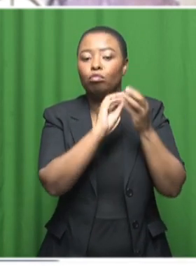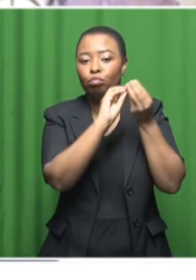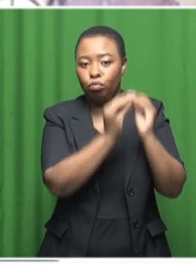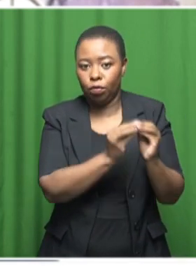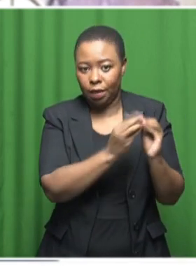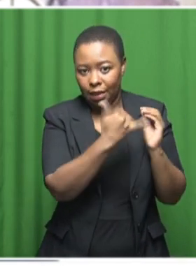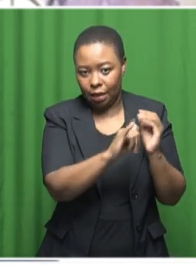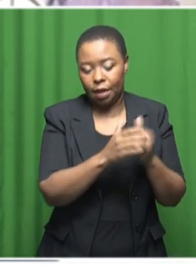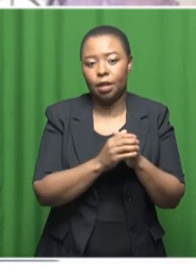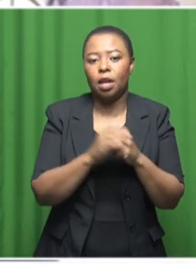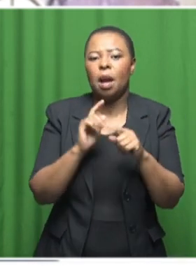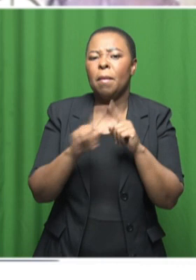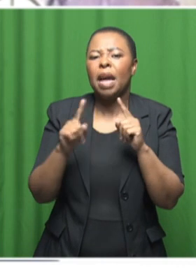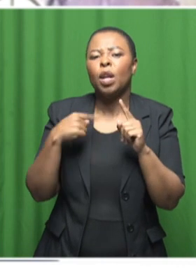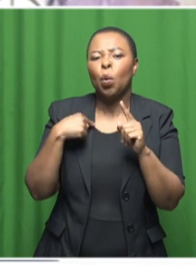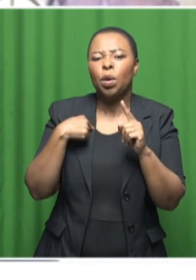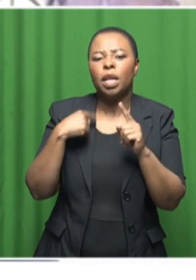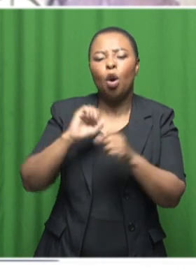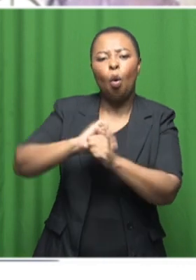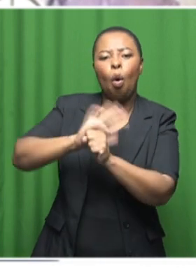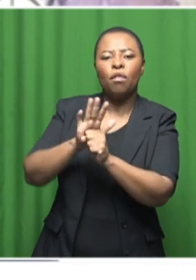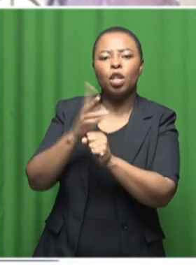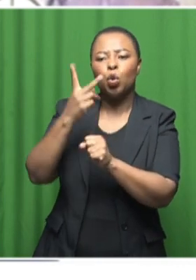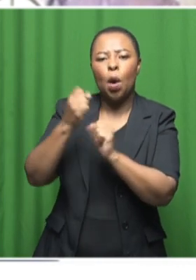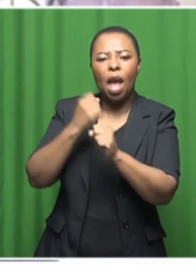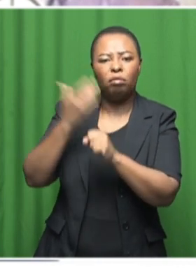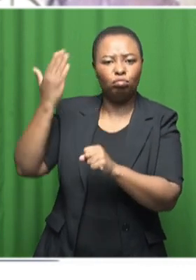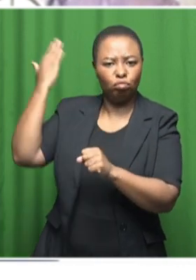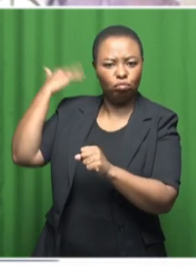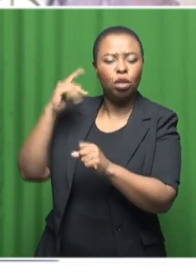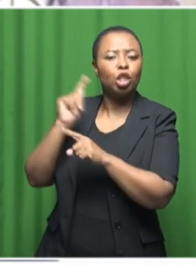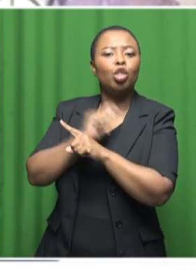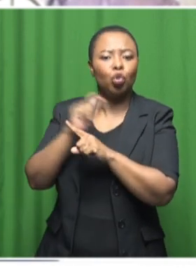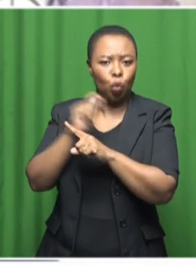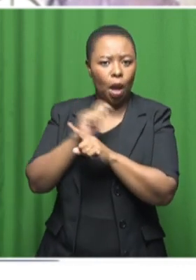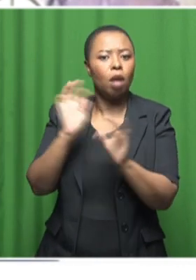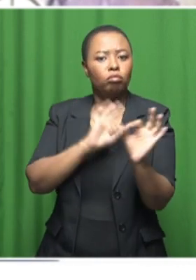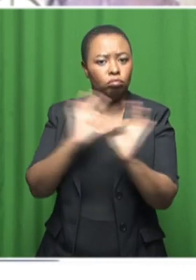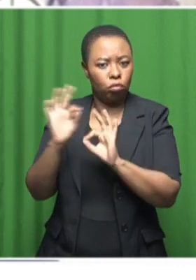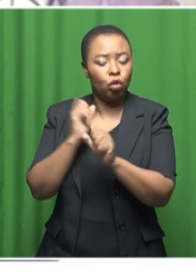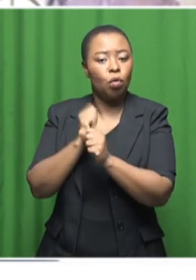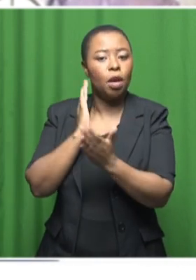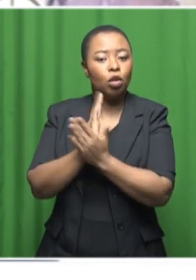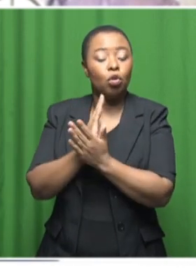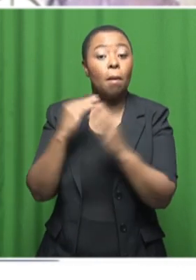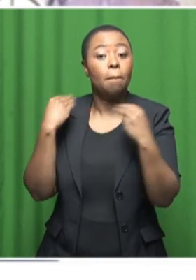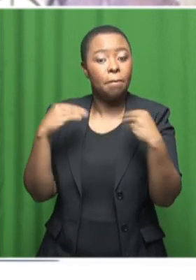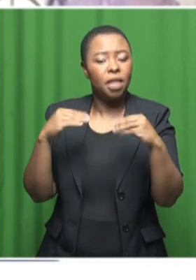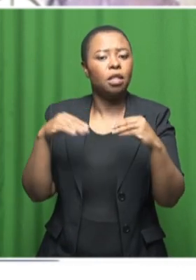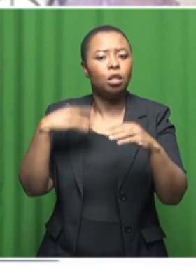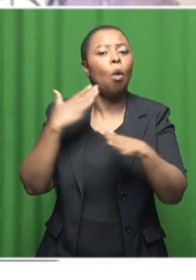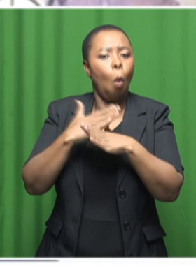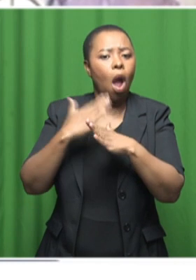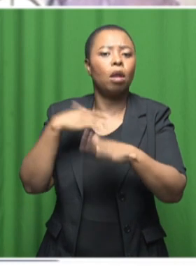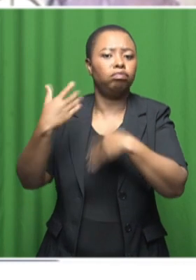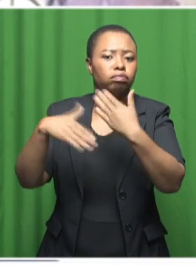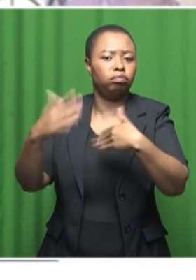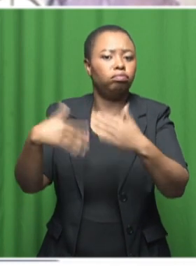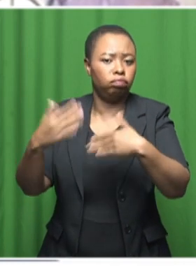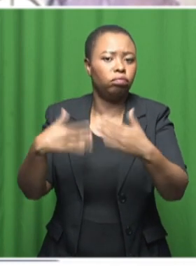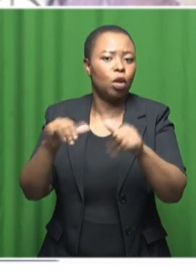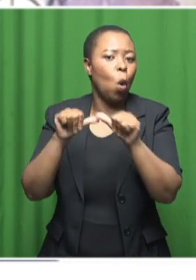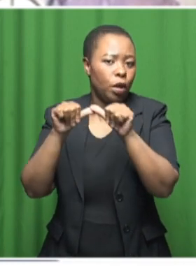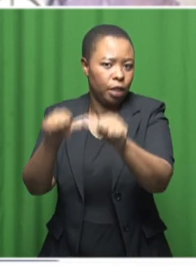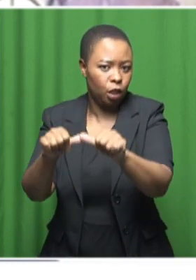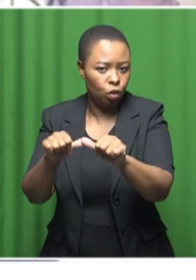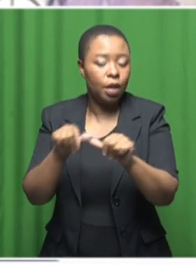the COVID-19 disruption of 2 years to ensure business continuity amidst a crisis situation, and Parliament has ensured